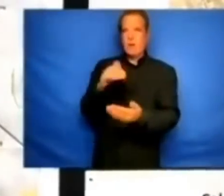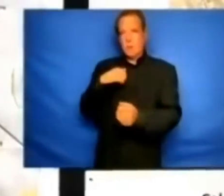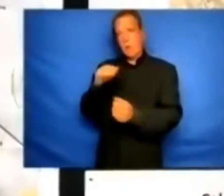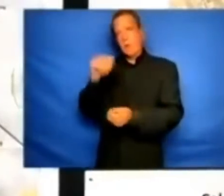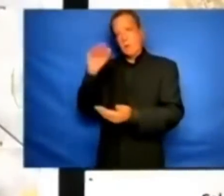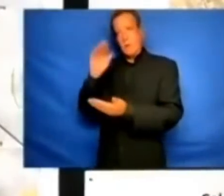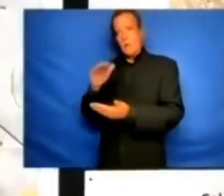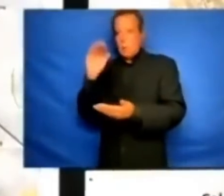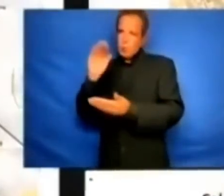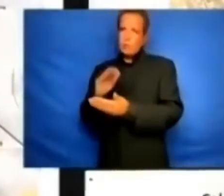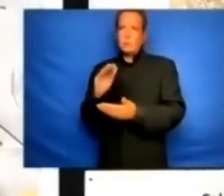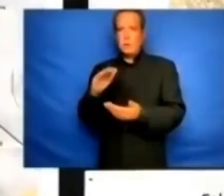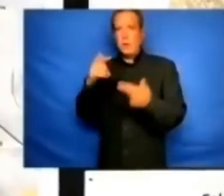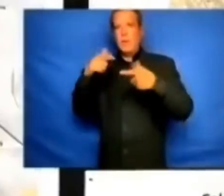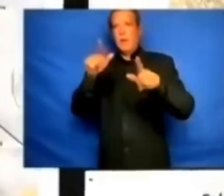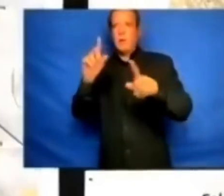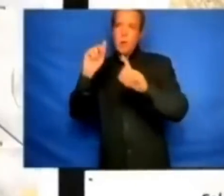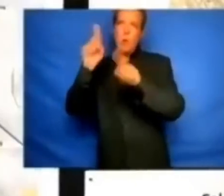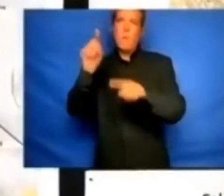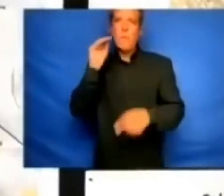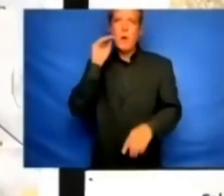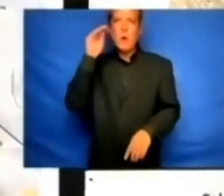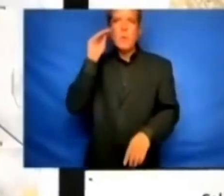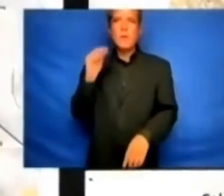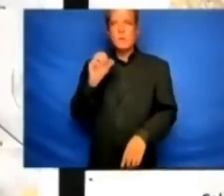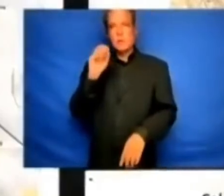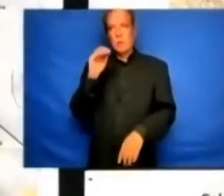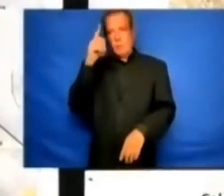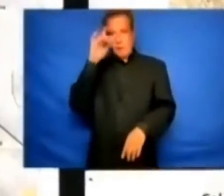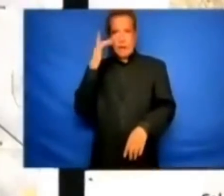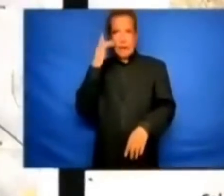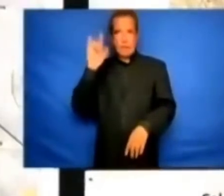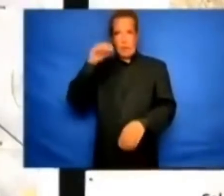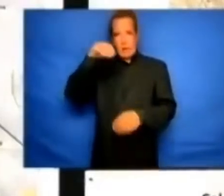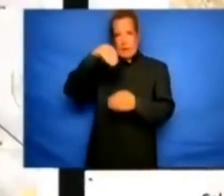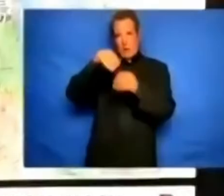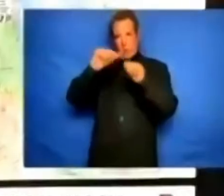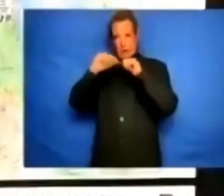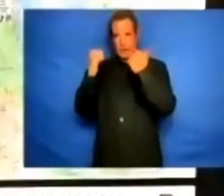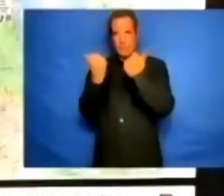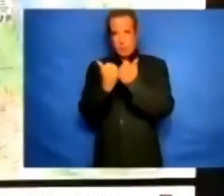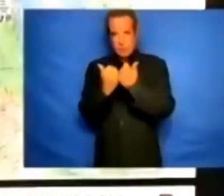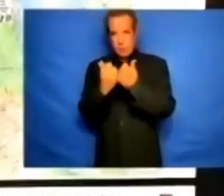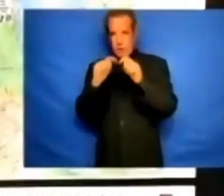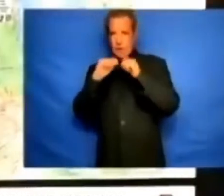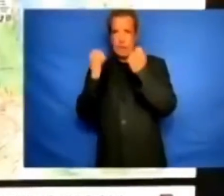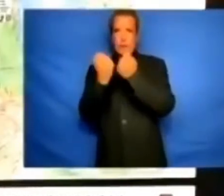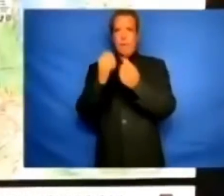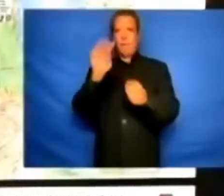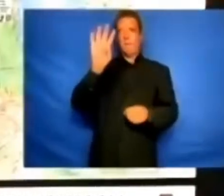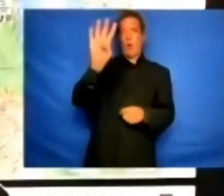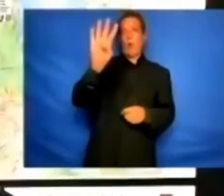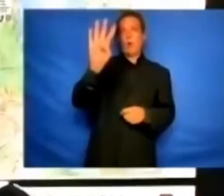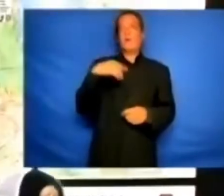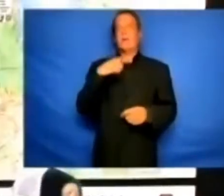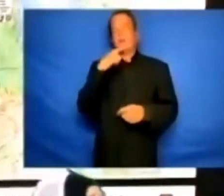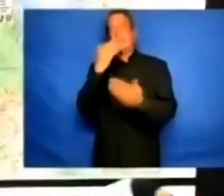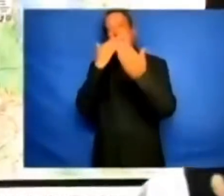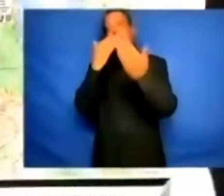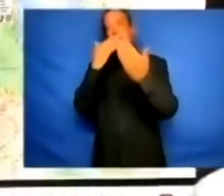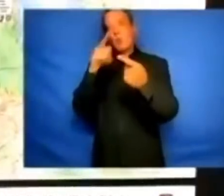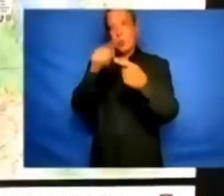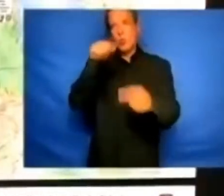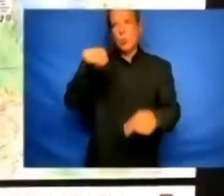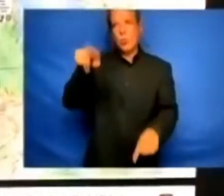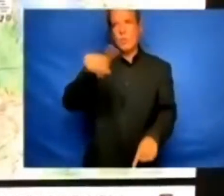orders and get you into your homes. So again, on behalf of California Interagency Incident Management Team 4, thank you. Thank you very much,